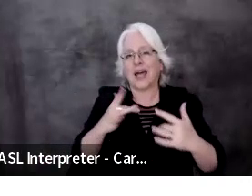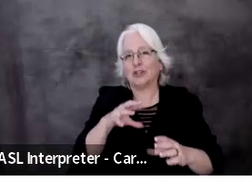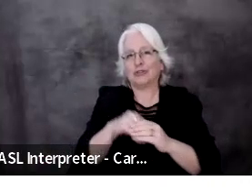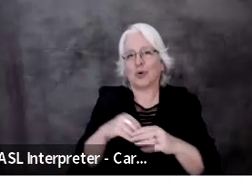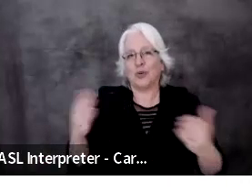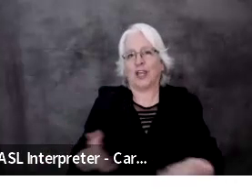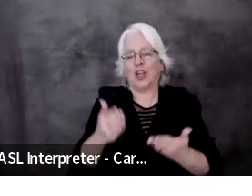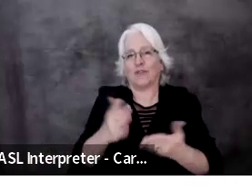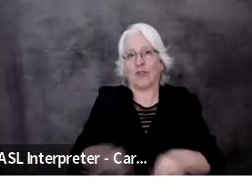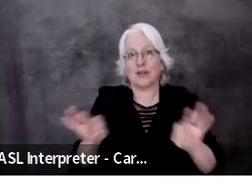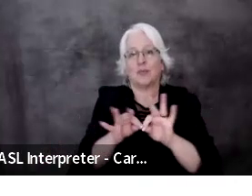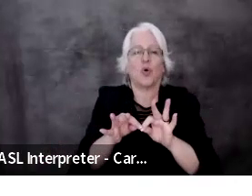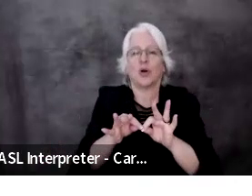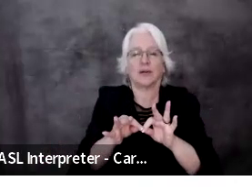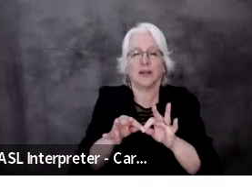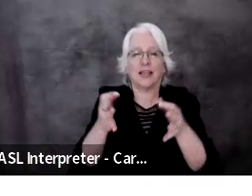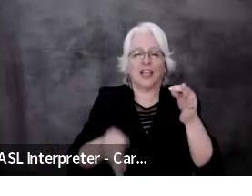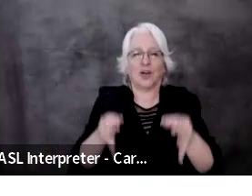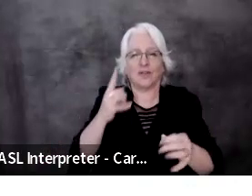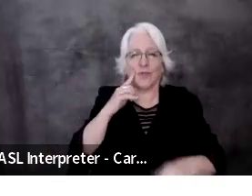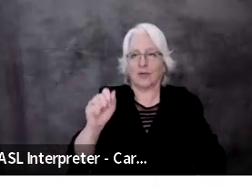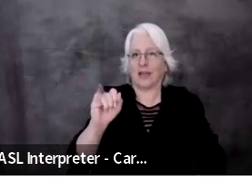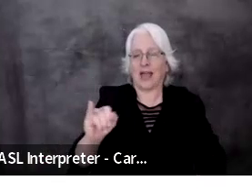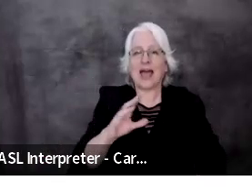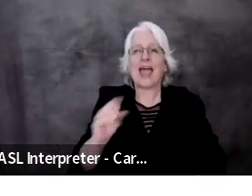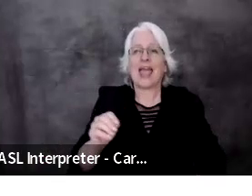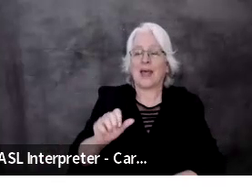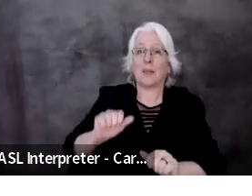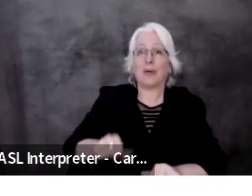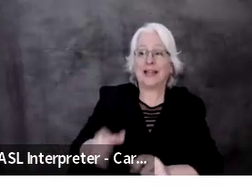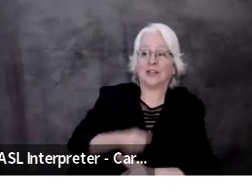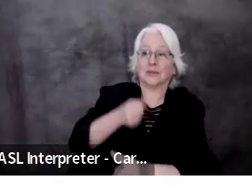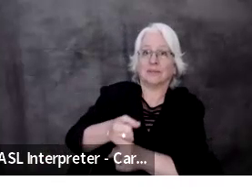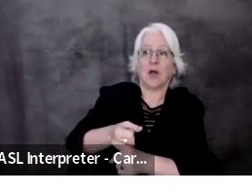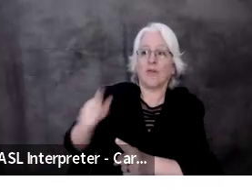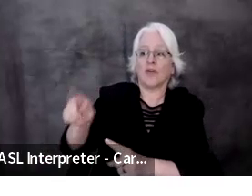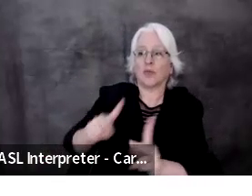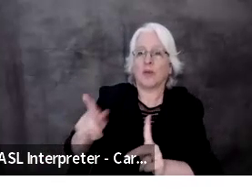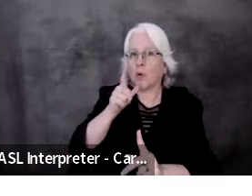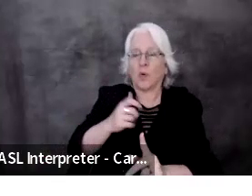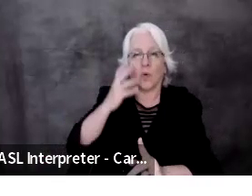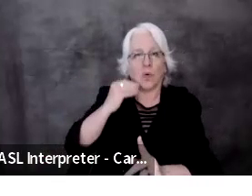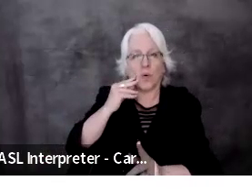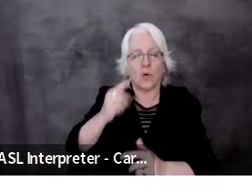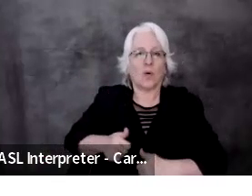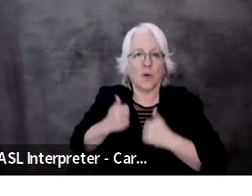artificial intelligence and the potential impacts on people with lived experience. Thank you to the U.S. Access Board for